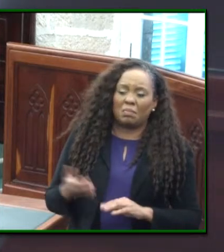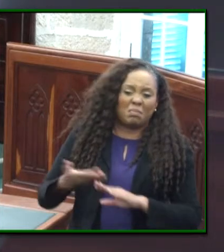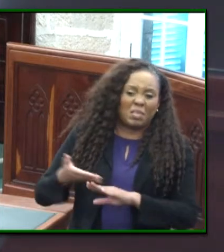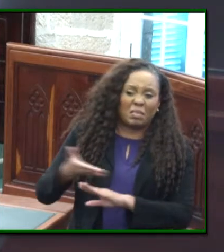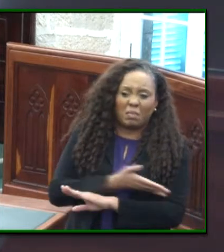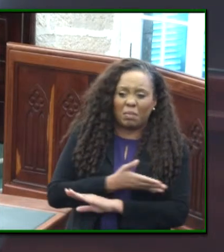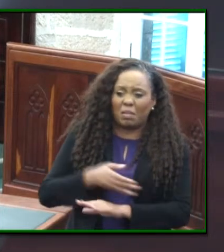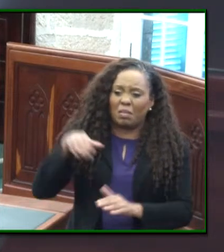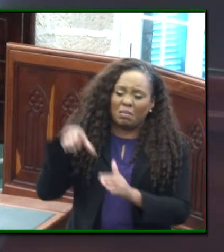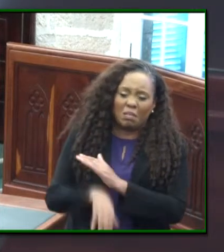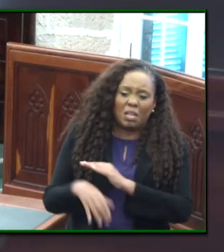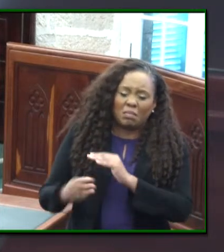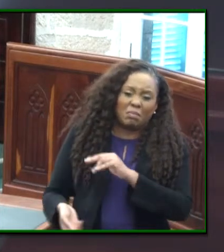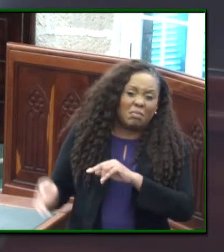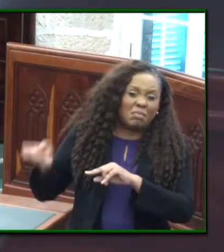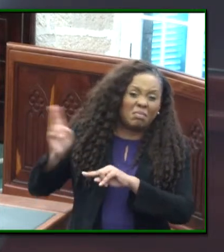crime,